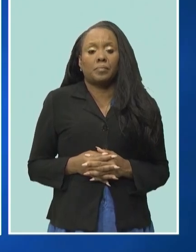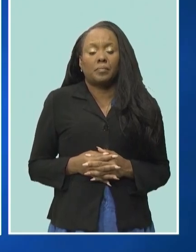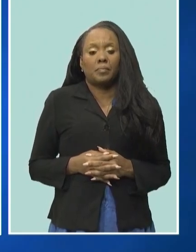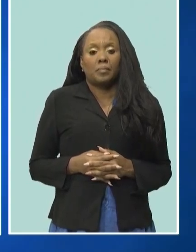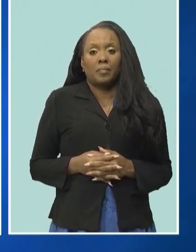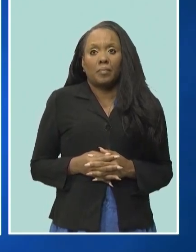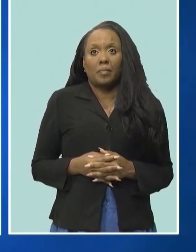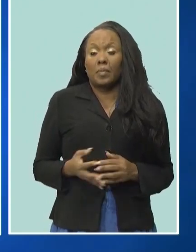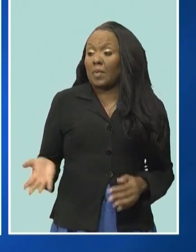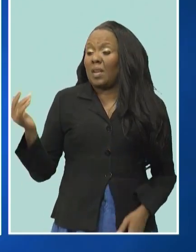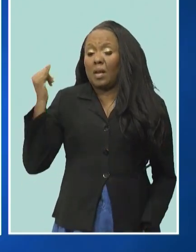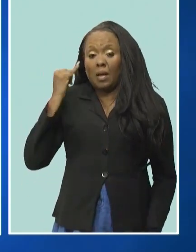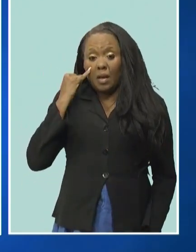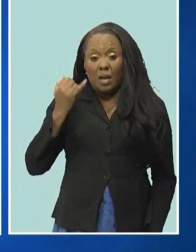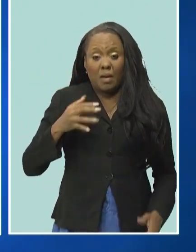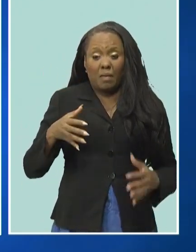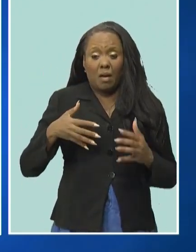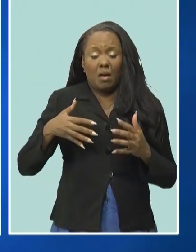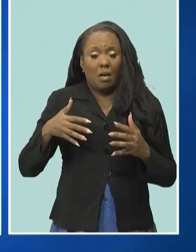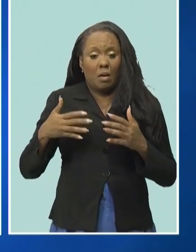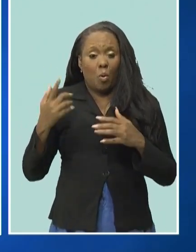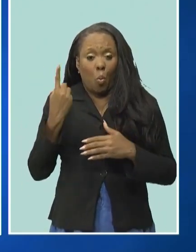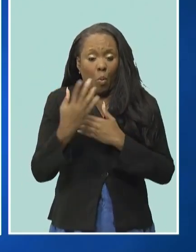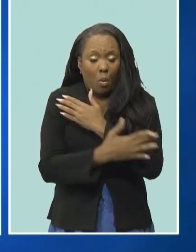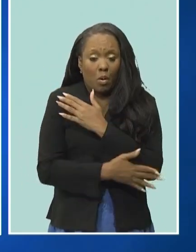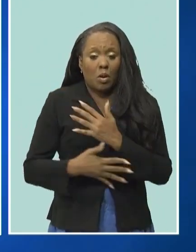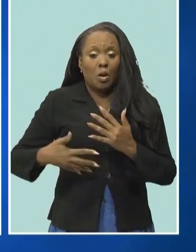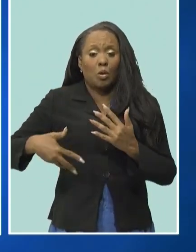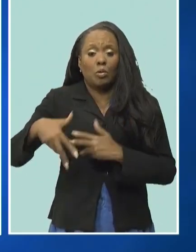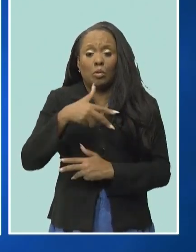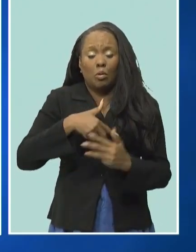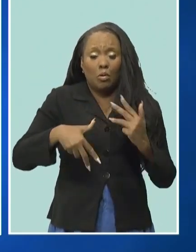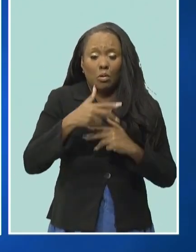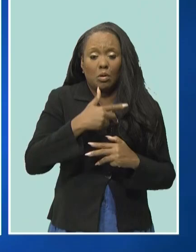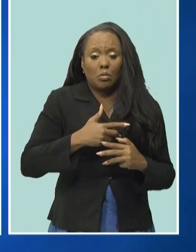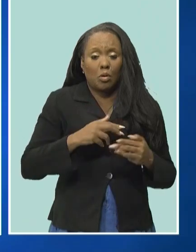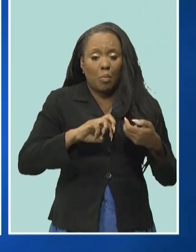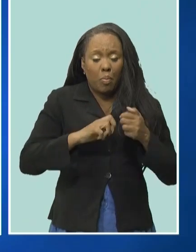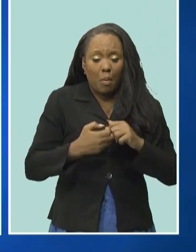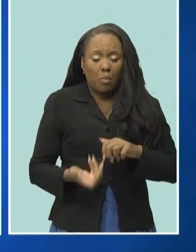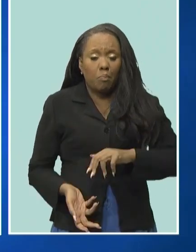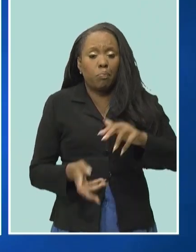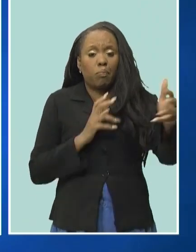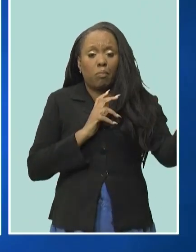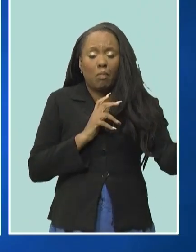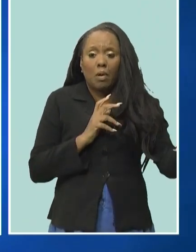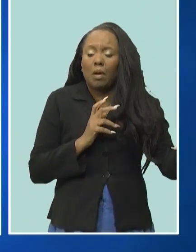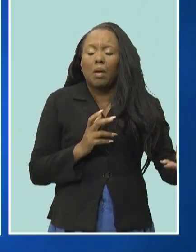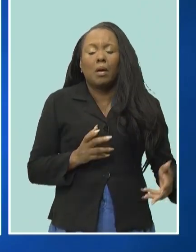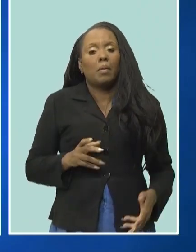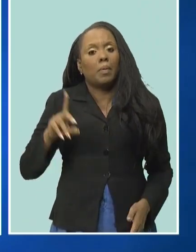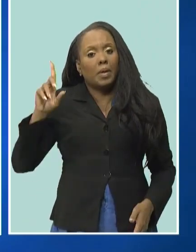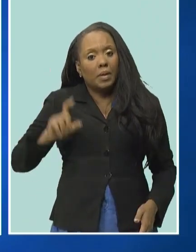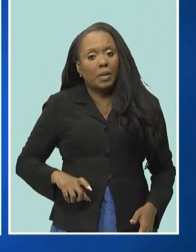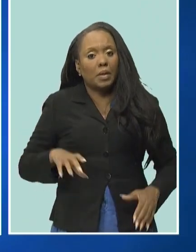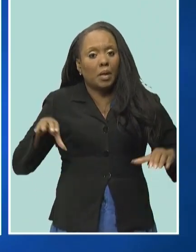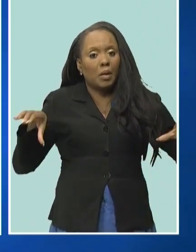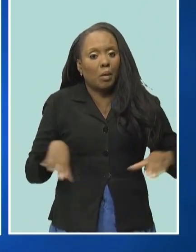in under a generation, so that we need to understand that if ever there was a time for us to revisit debt